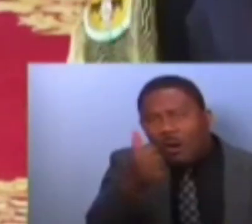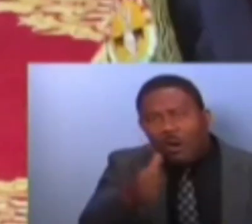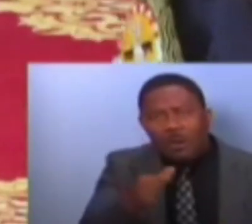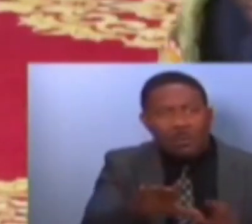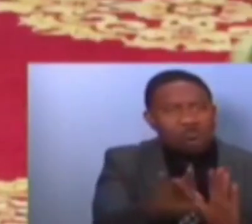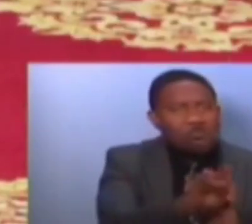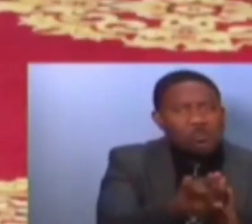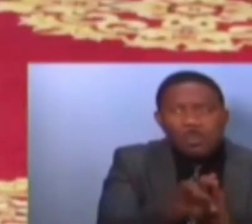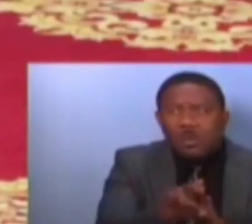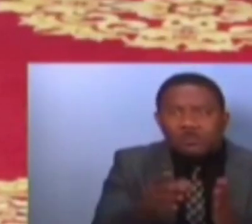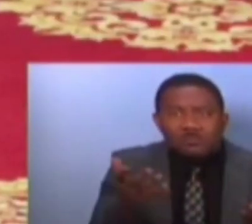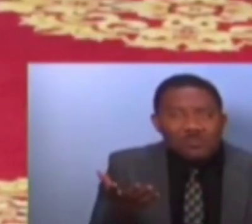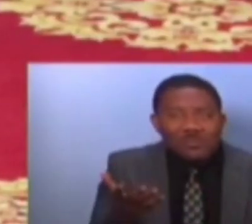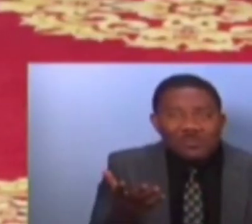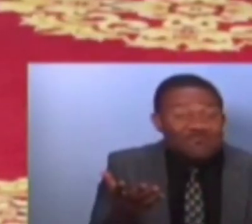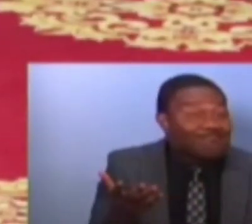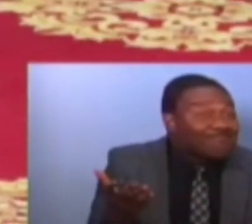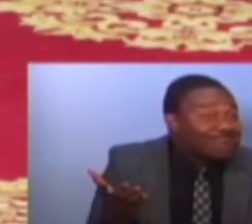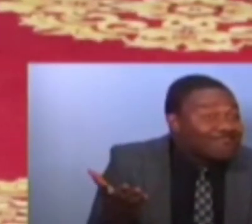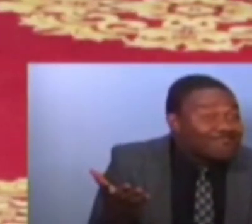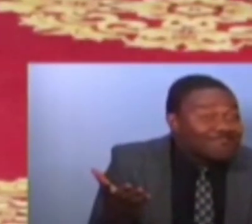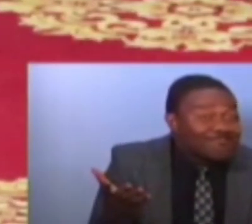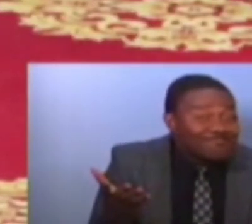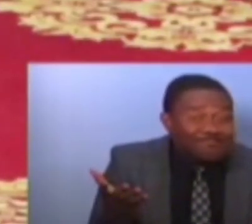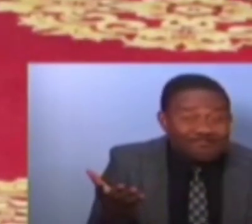other nomination?